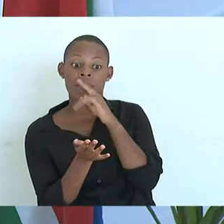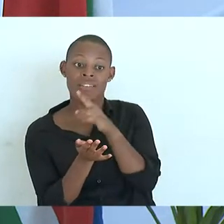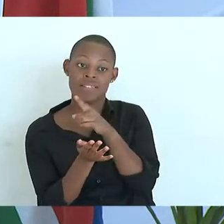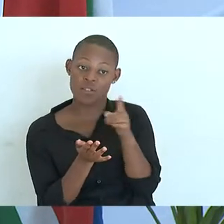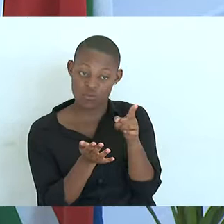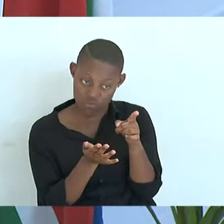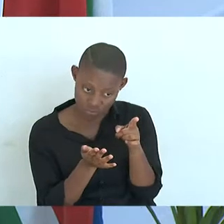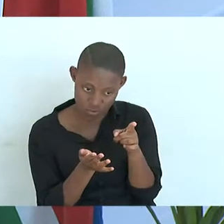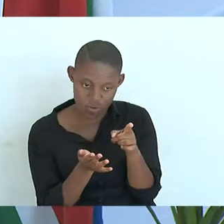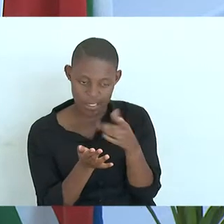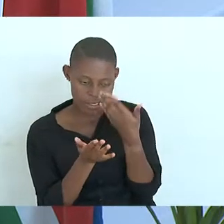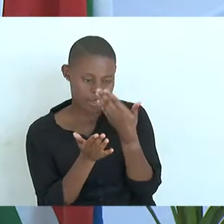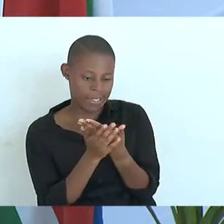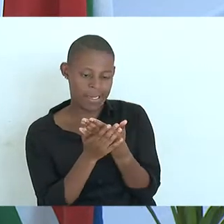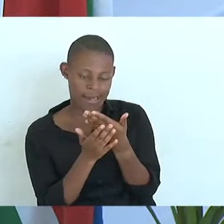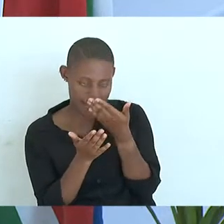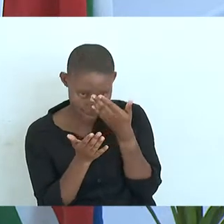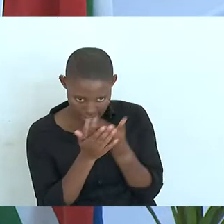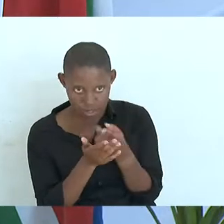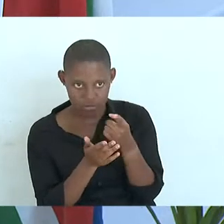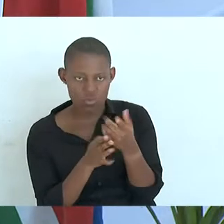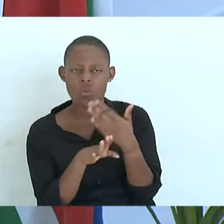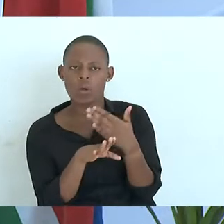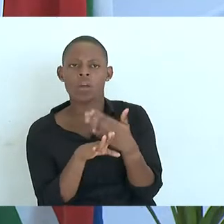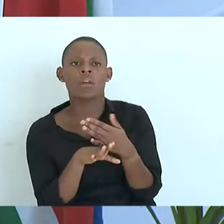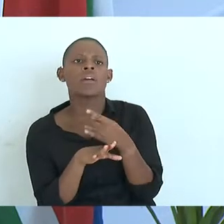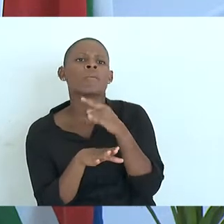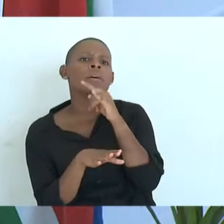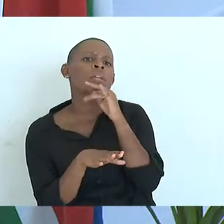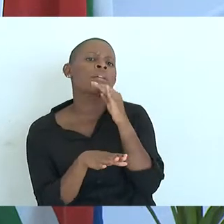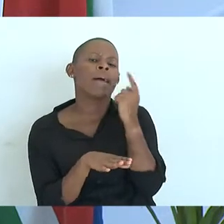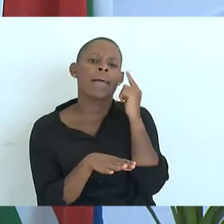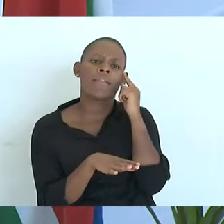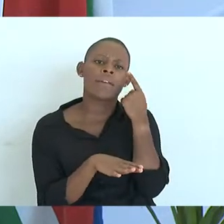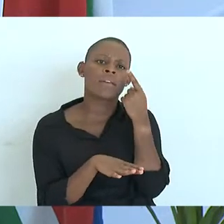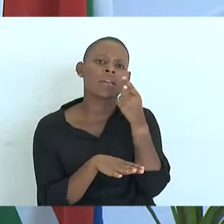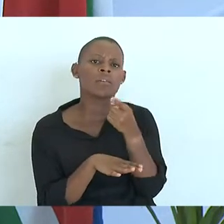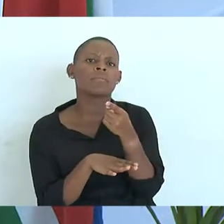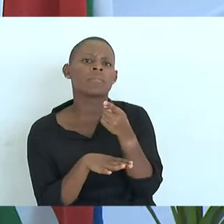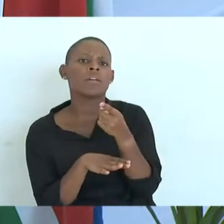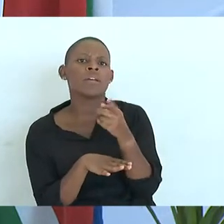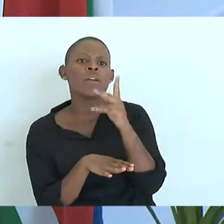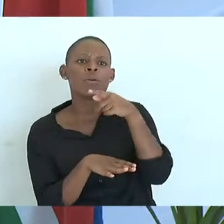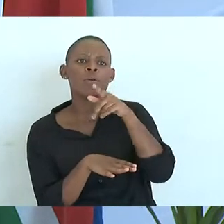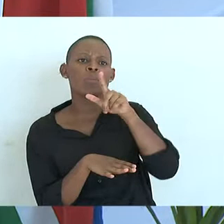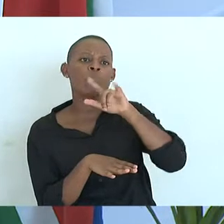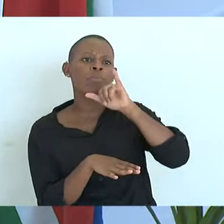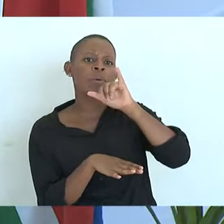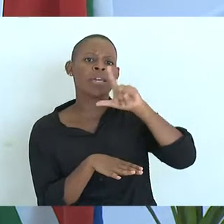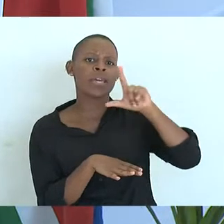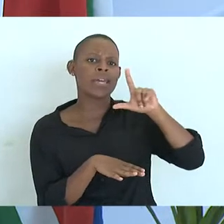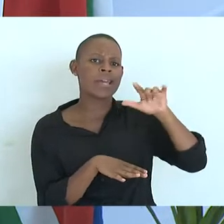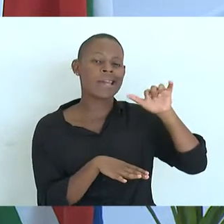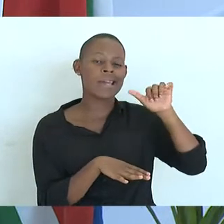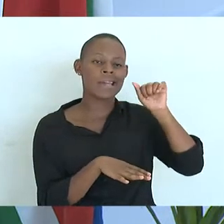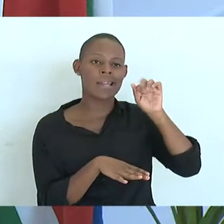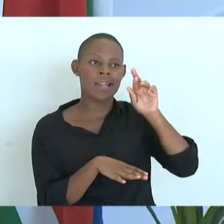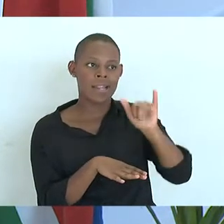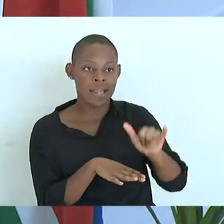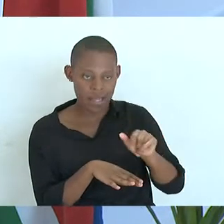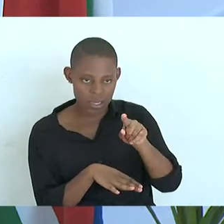bengacela ukuthi mhlambe through MEC play kube khona i-outreach esiyangayo lapho